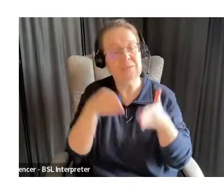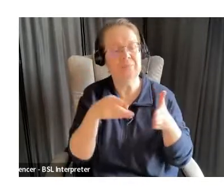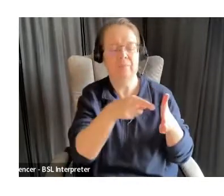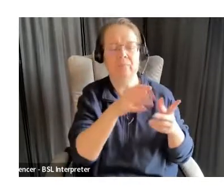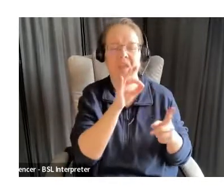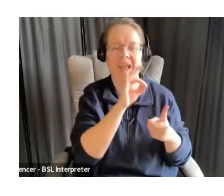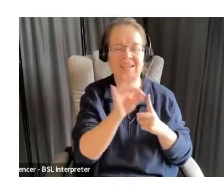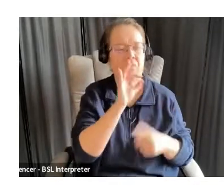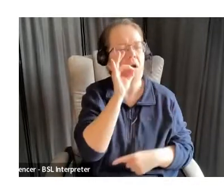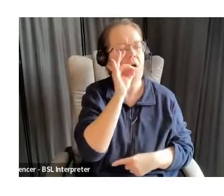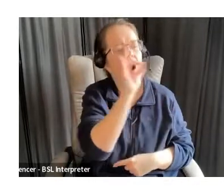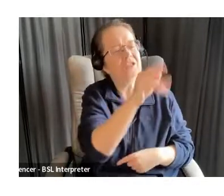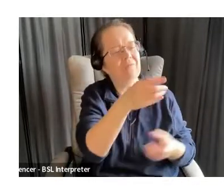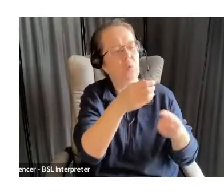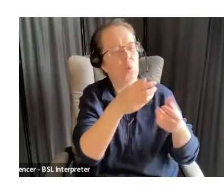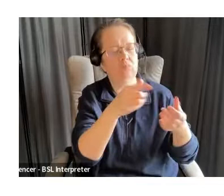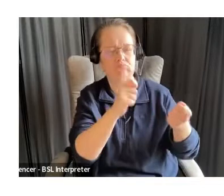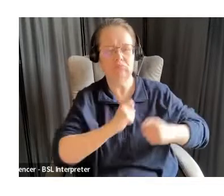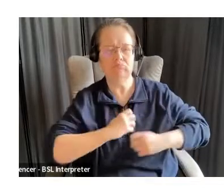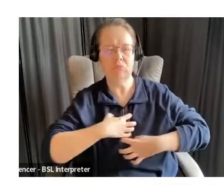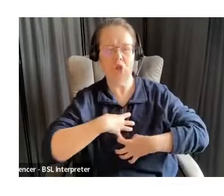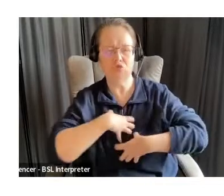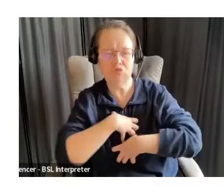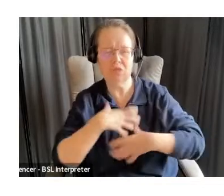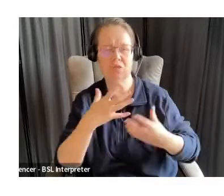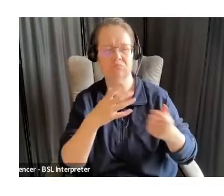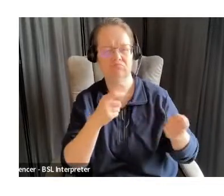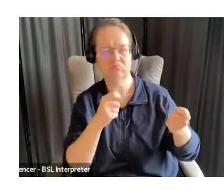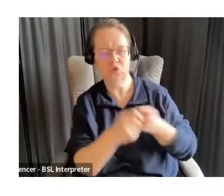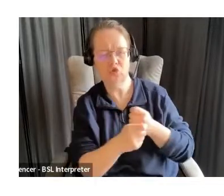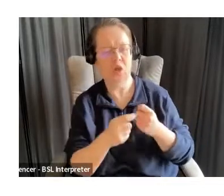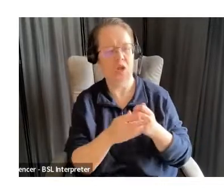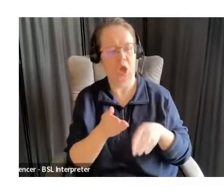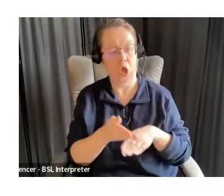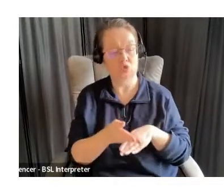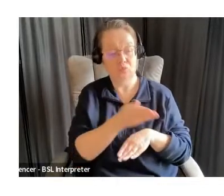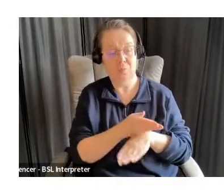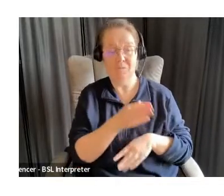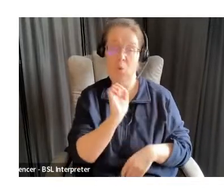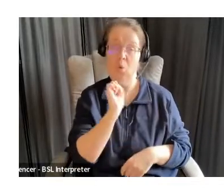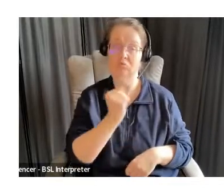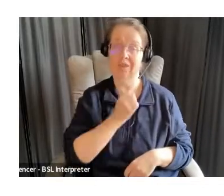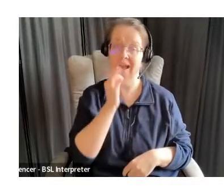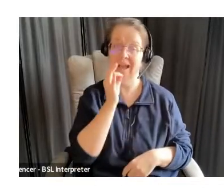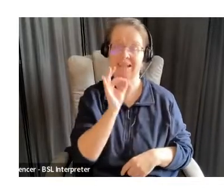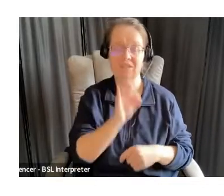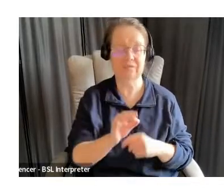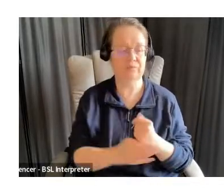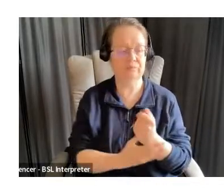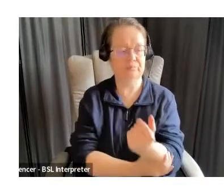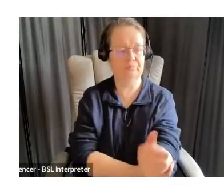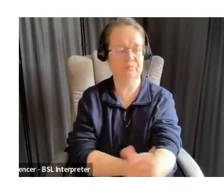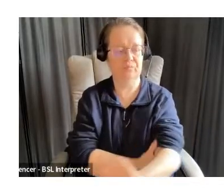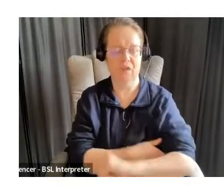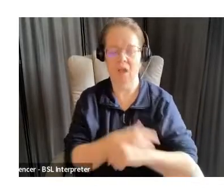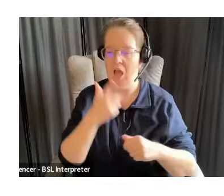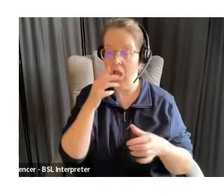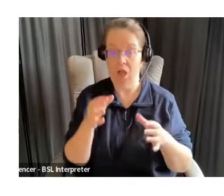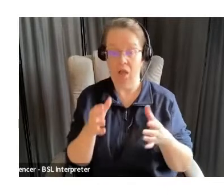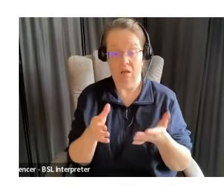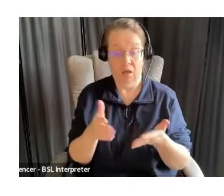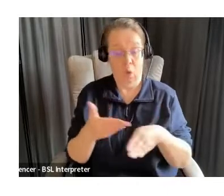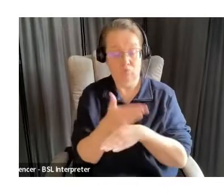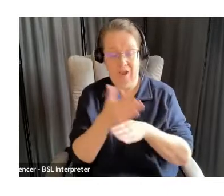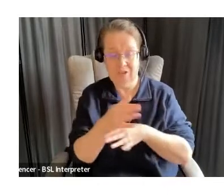for adjustments or requesting adjustments, just before your interview. Practical strategies that can help you